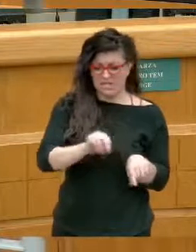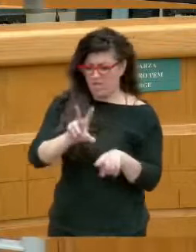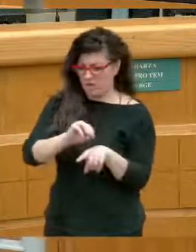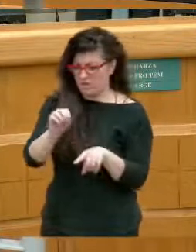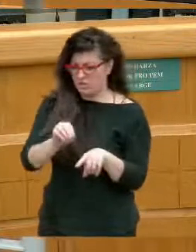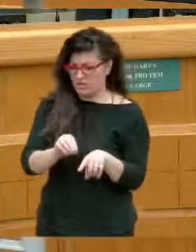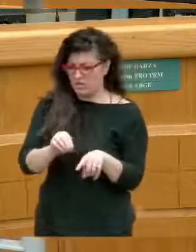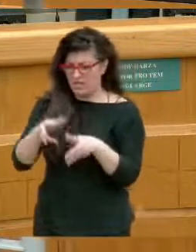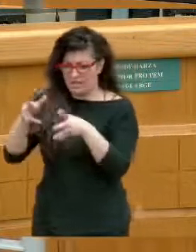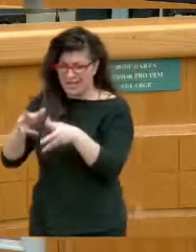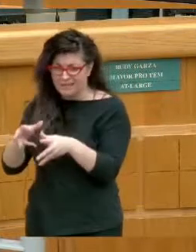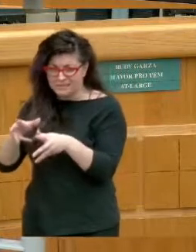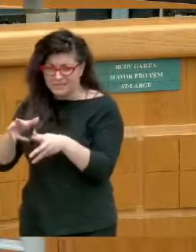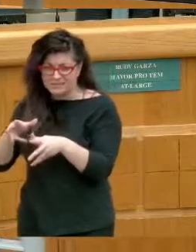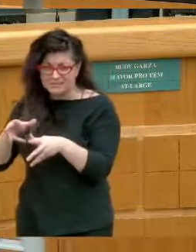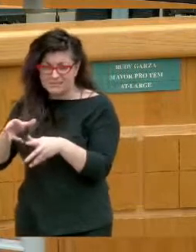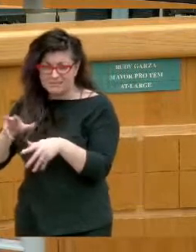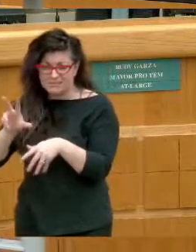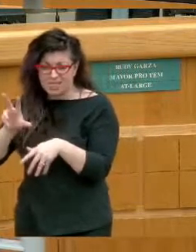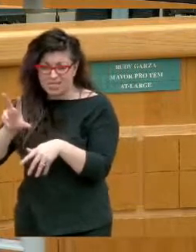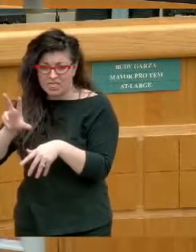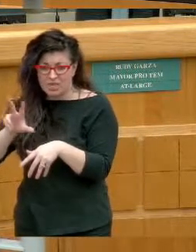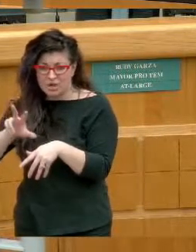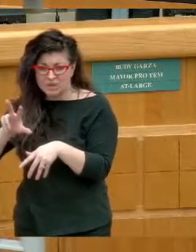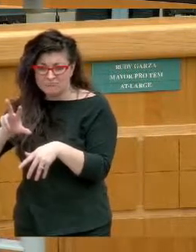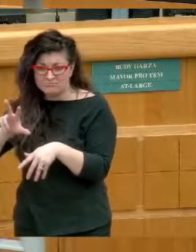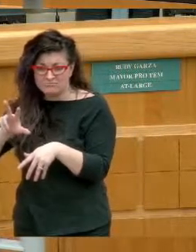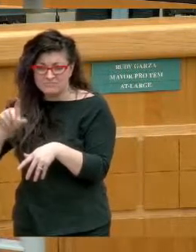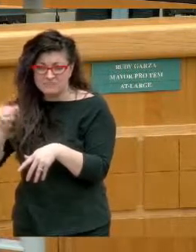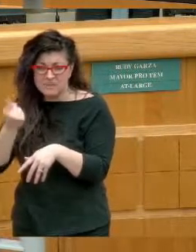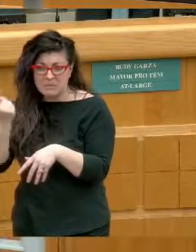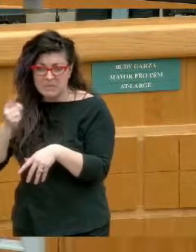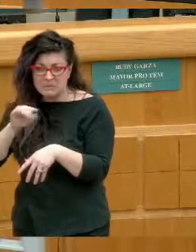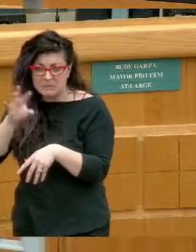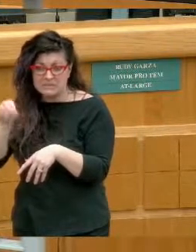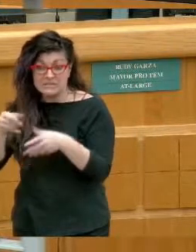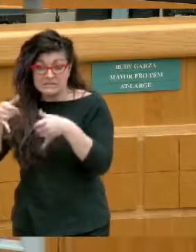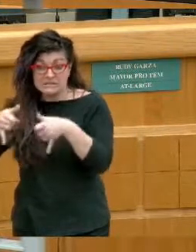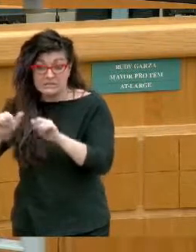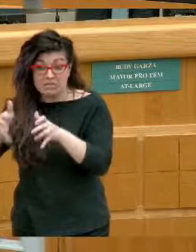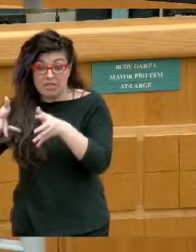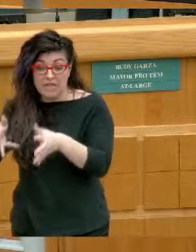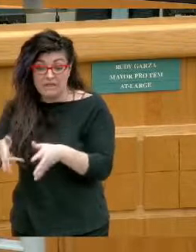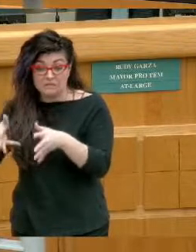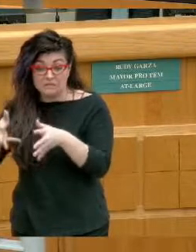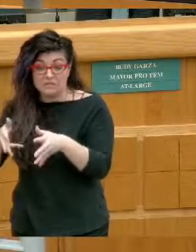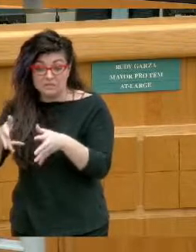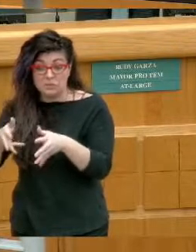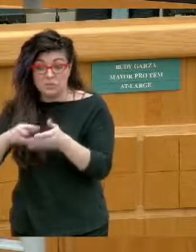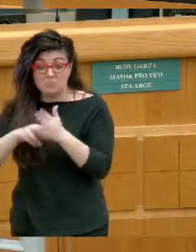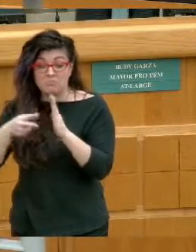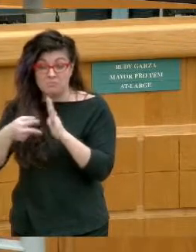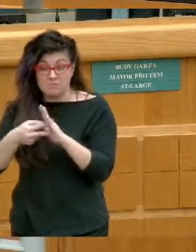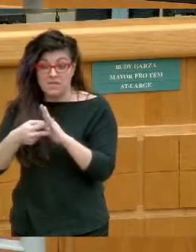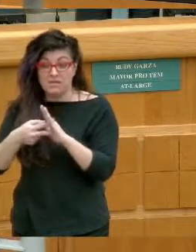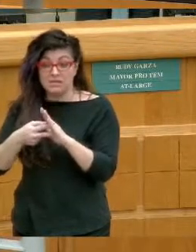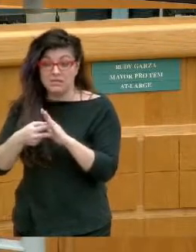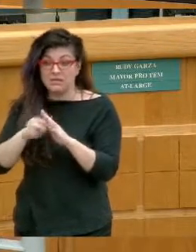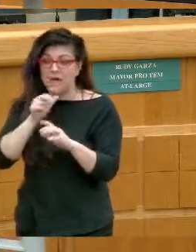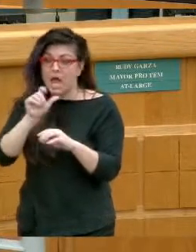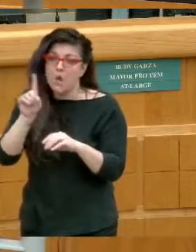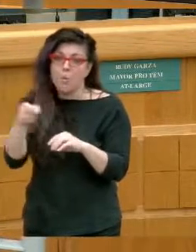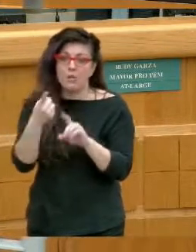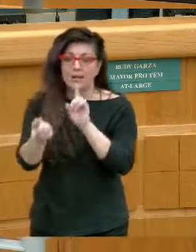60%, maybe 70%. There's a lot of other factors that are affecting transmission rate besides just cell phone